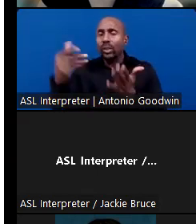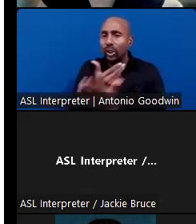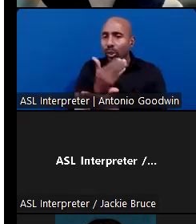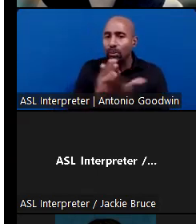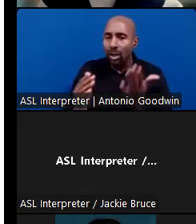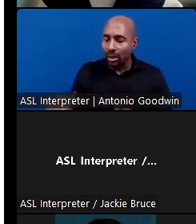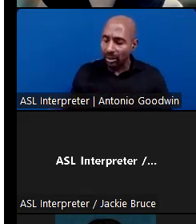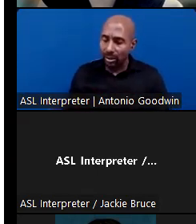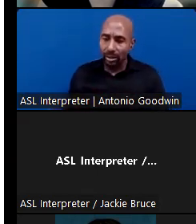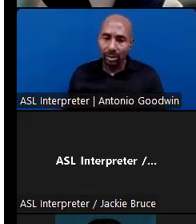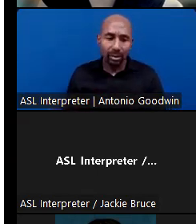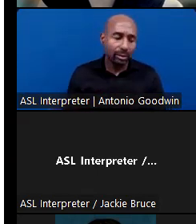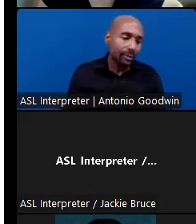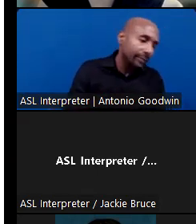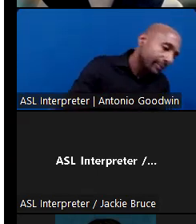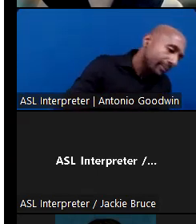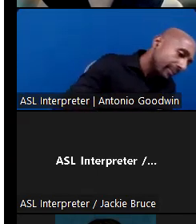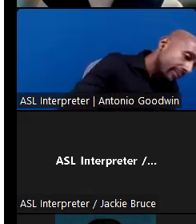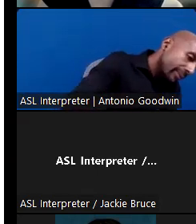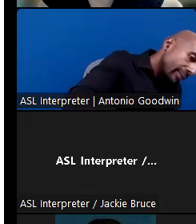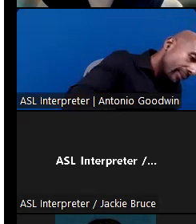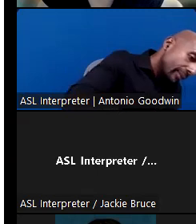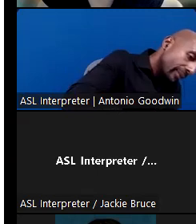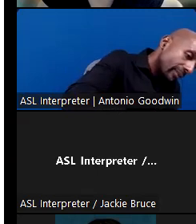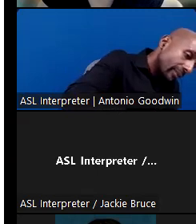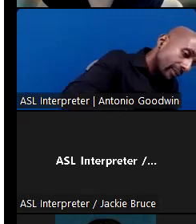Or I'll just do it if you don't unmute and tell me.